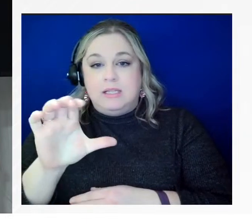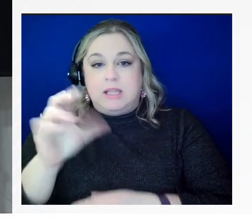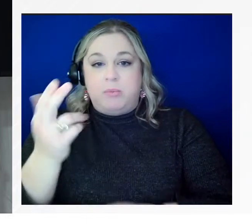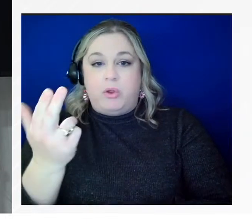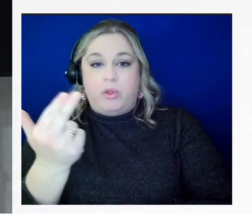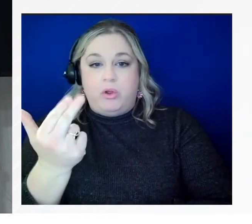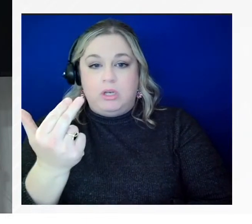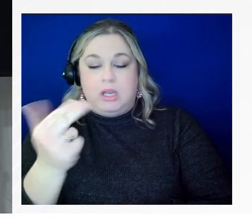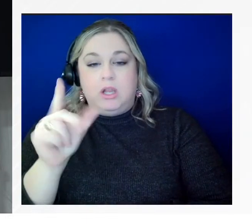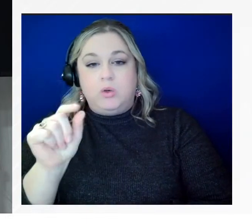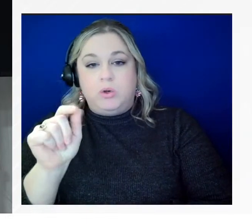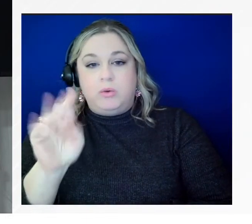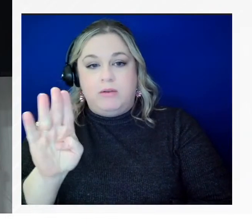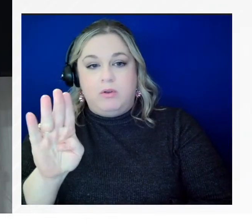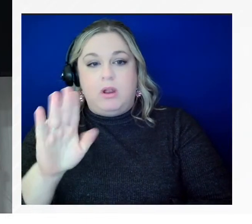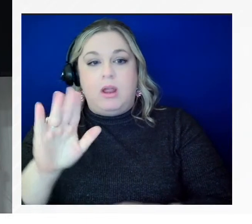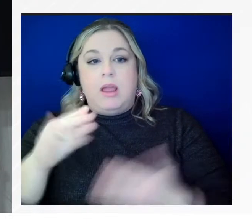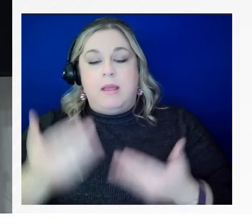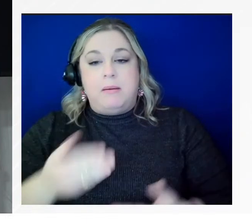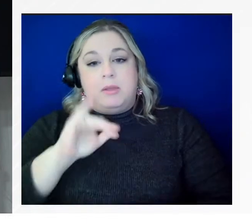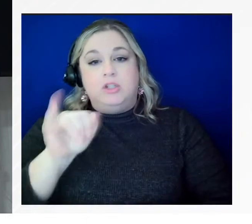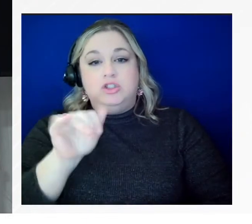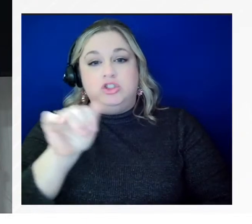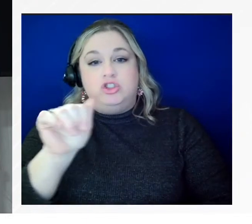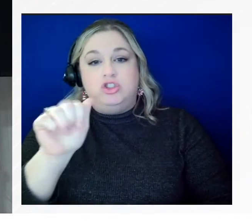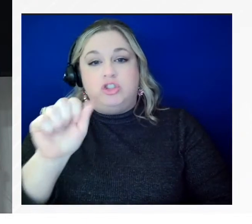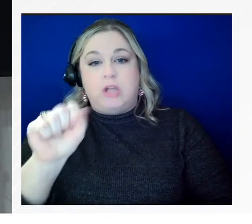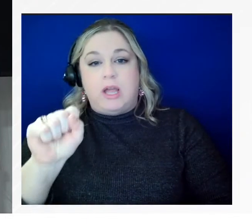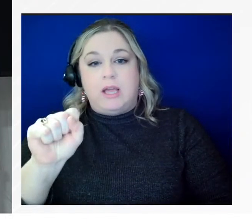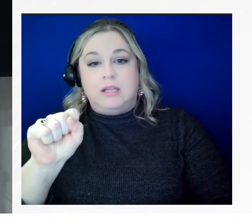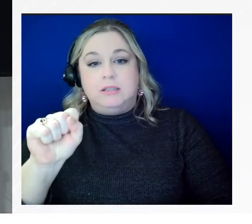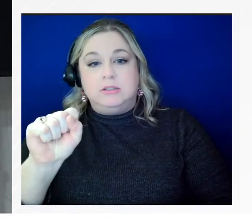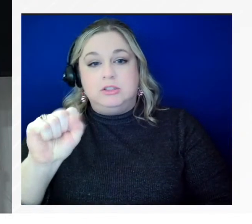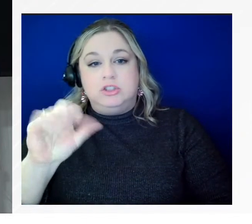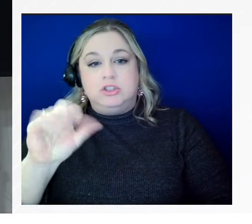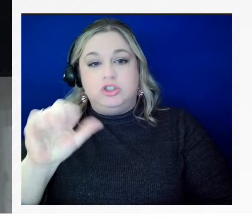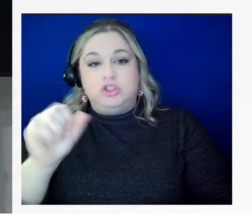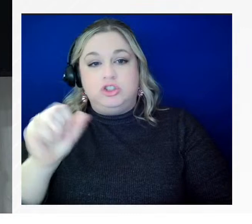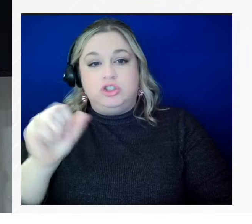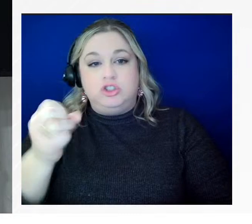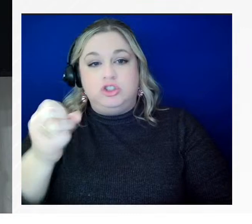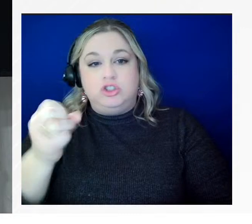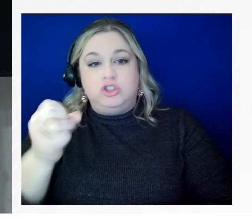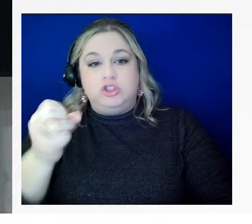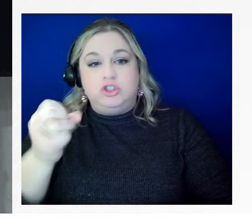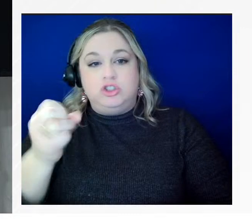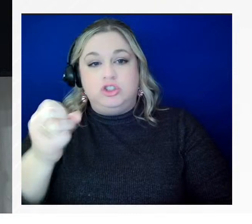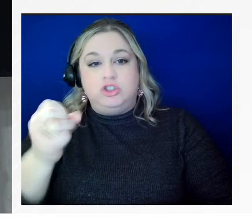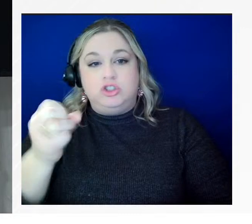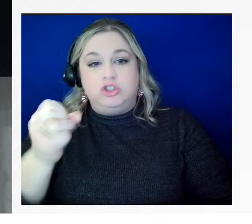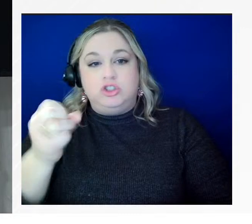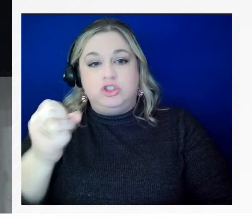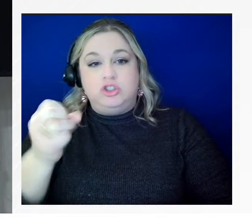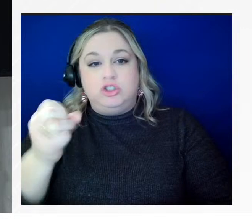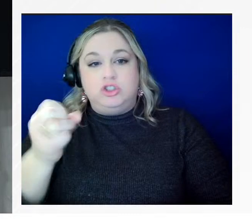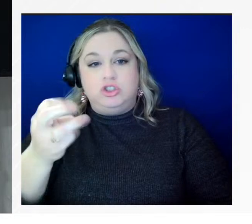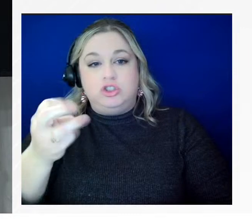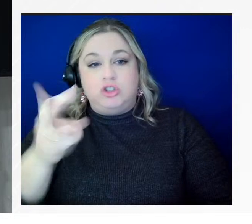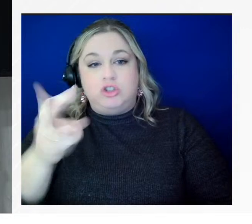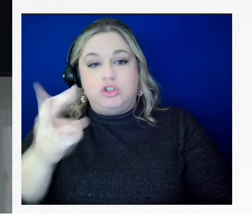name is Jazz Shaw, Public Information Officer. First, I would like to start